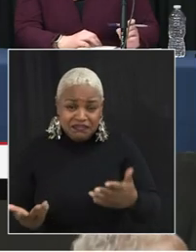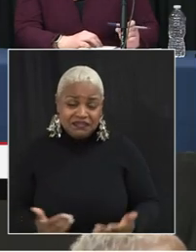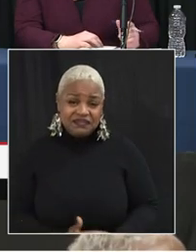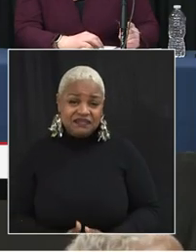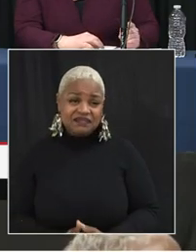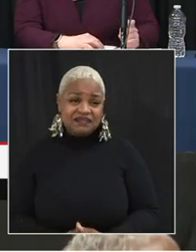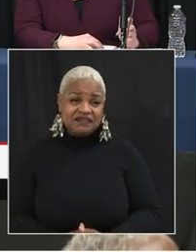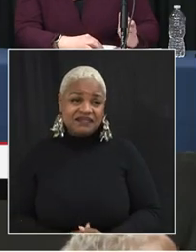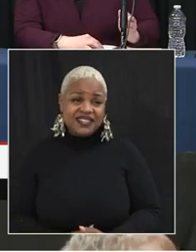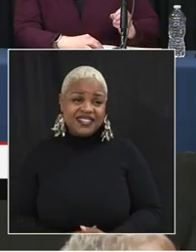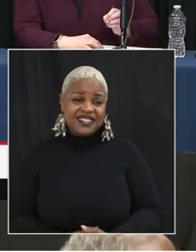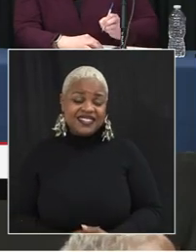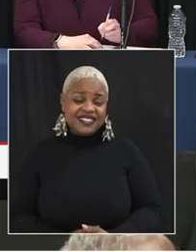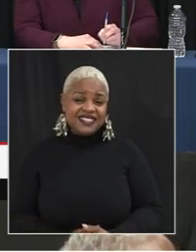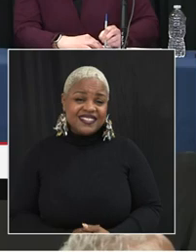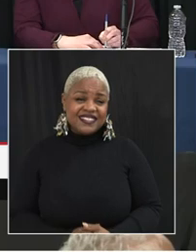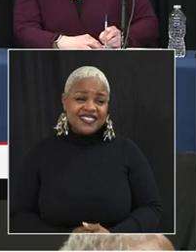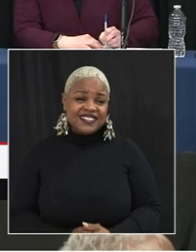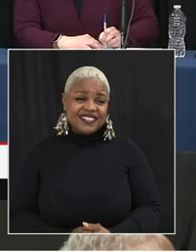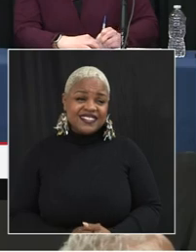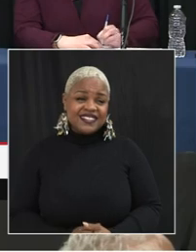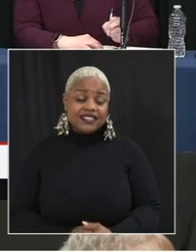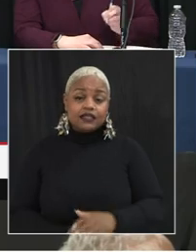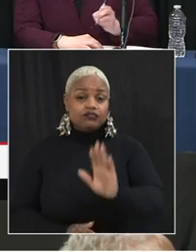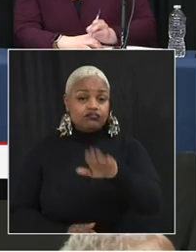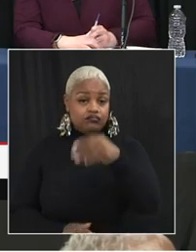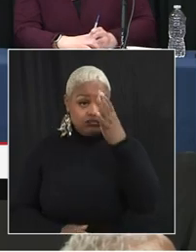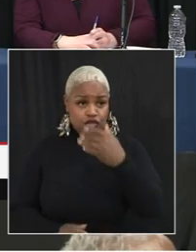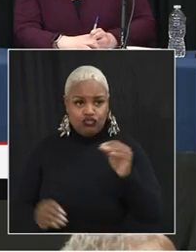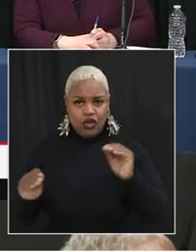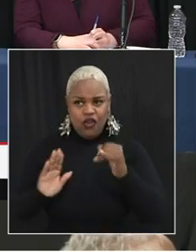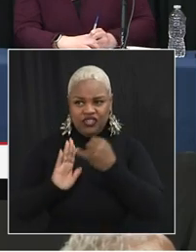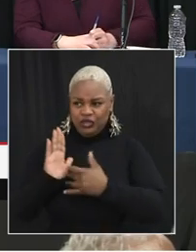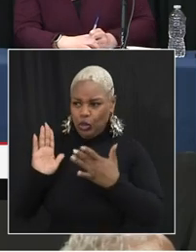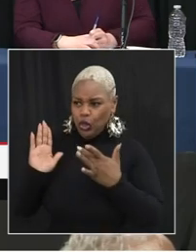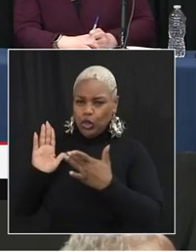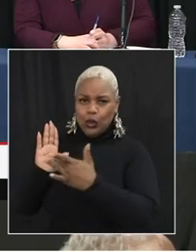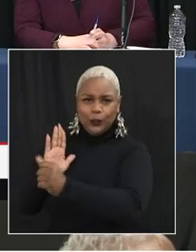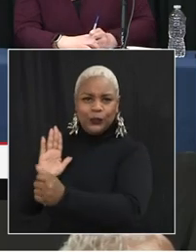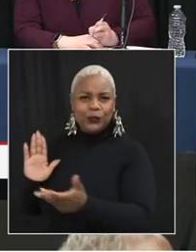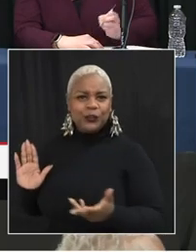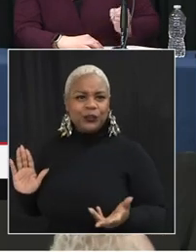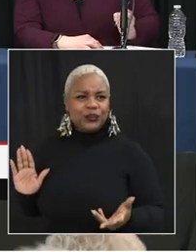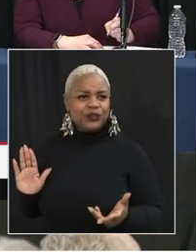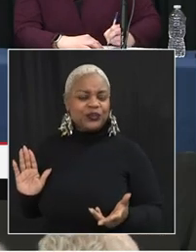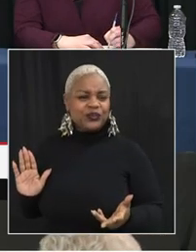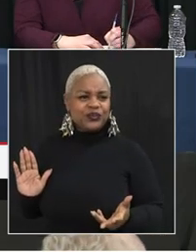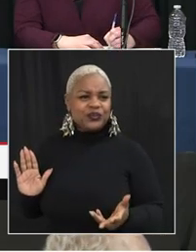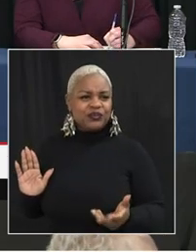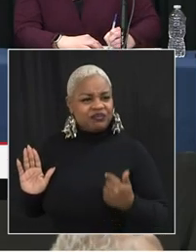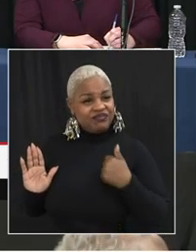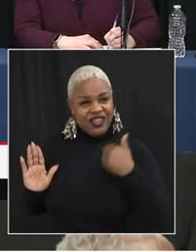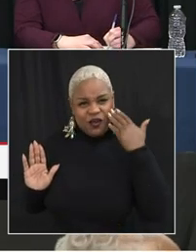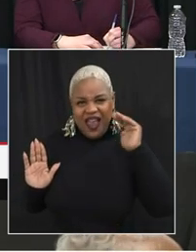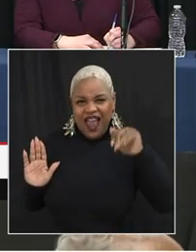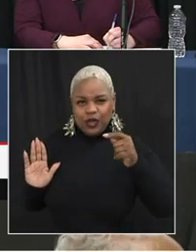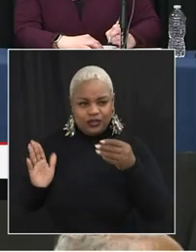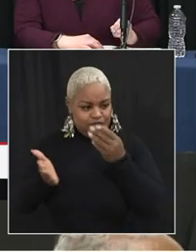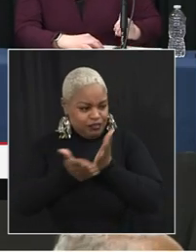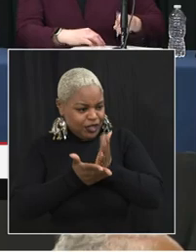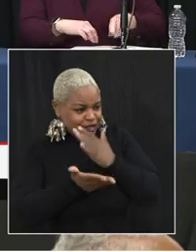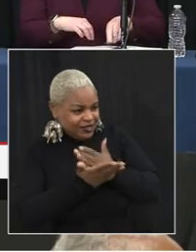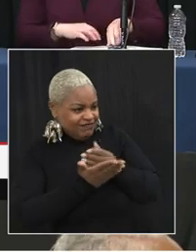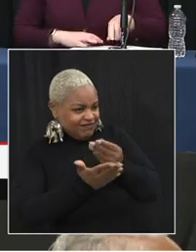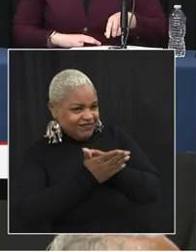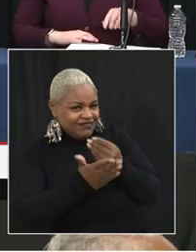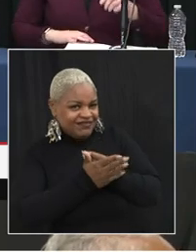area. I know artists. I could be helpful in finding them if that's a budget for it. And